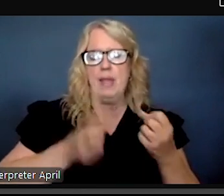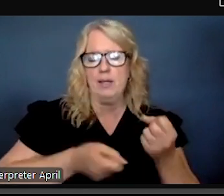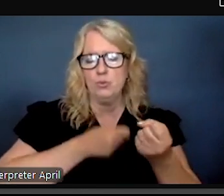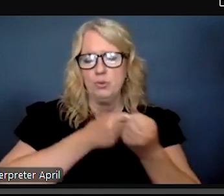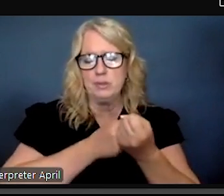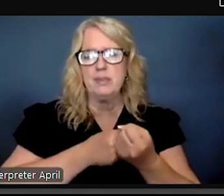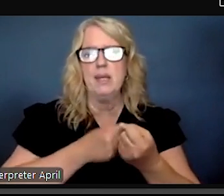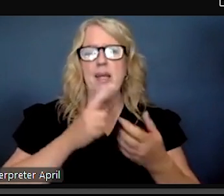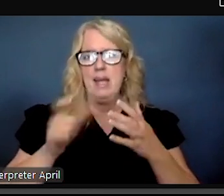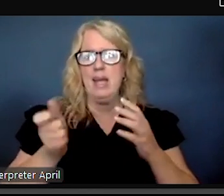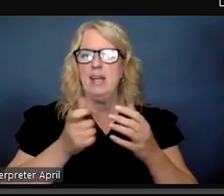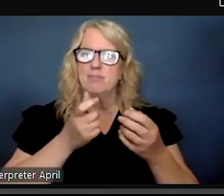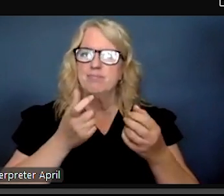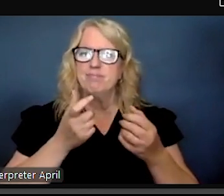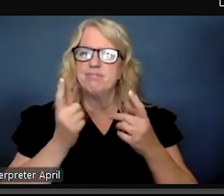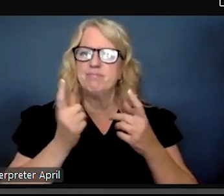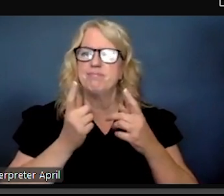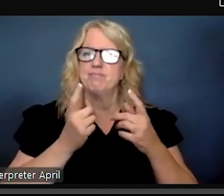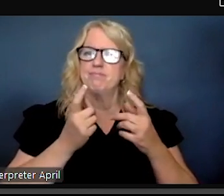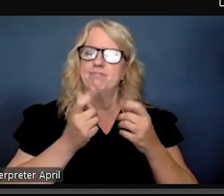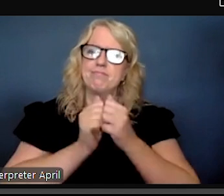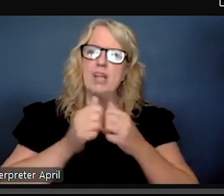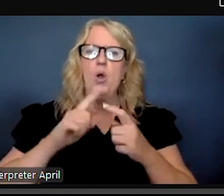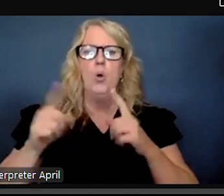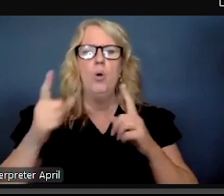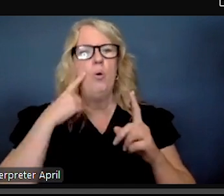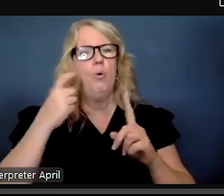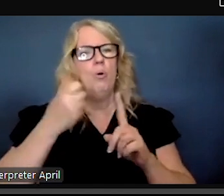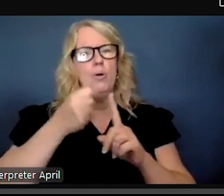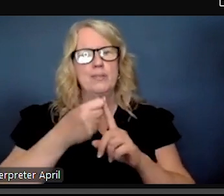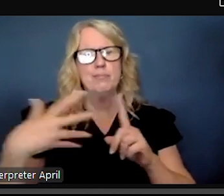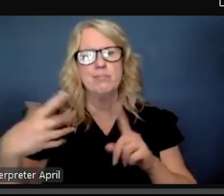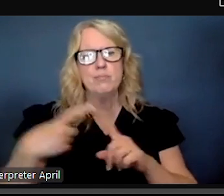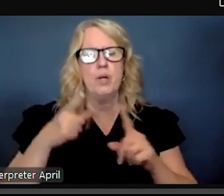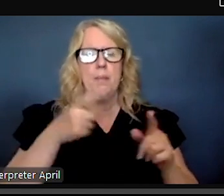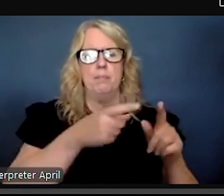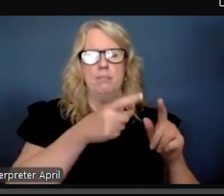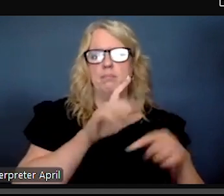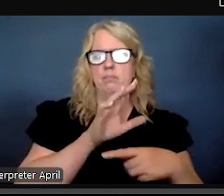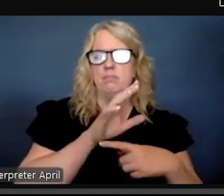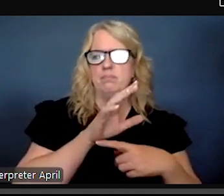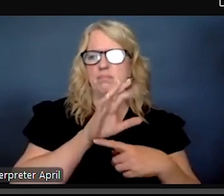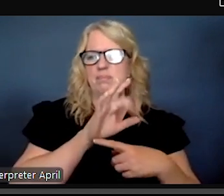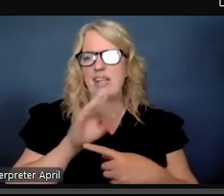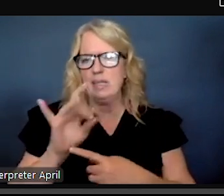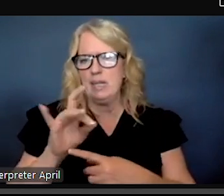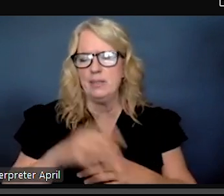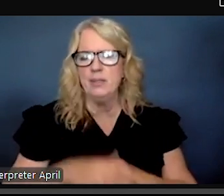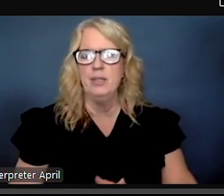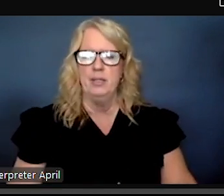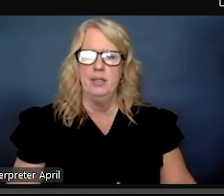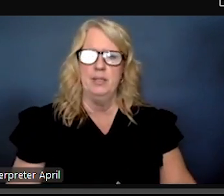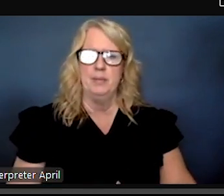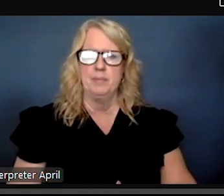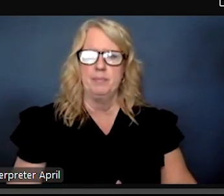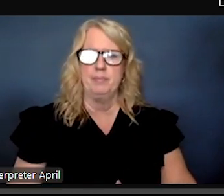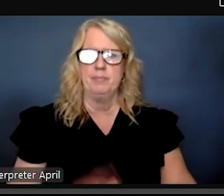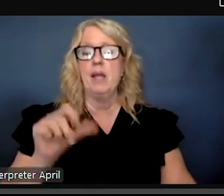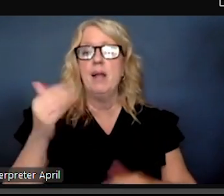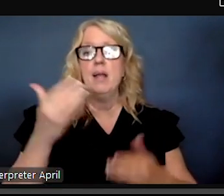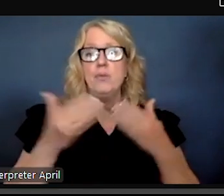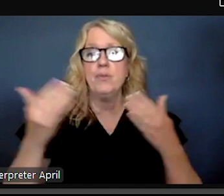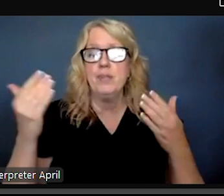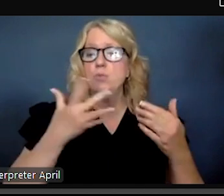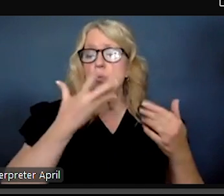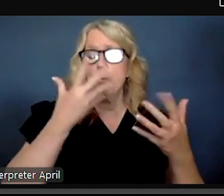and a complement and sort of a bridge off of 988. Um, we Other things we won't